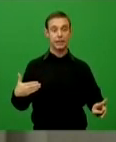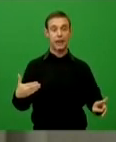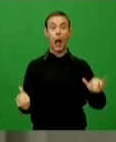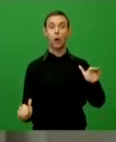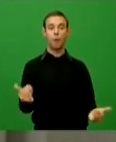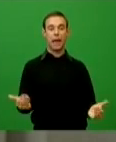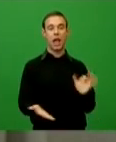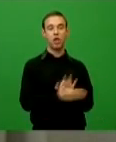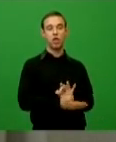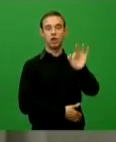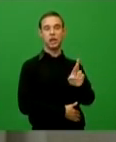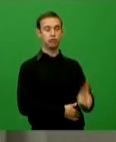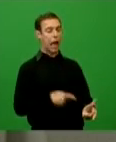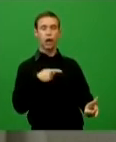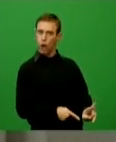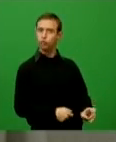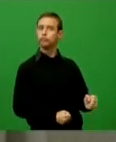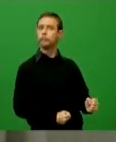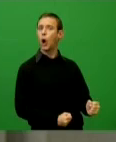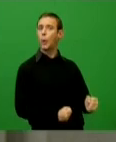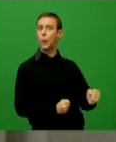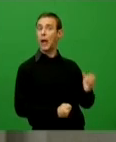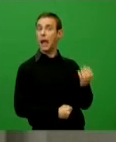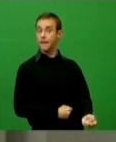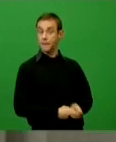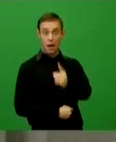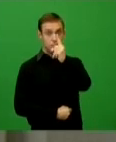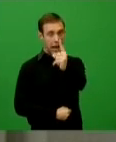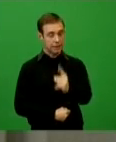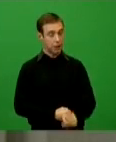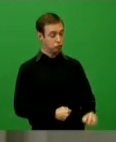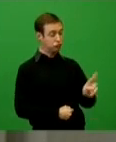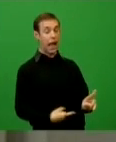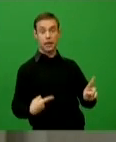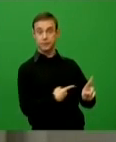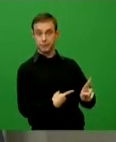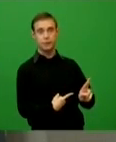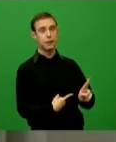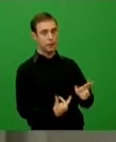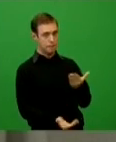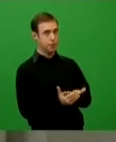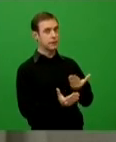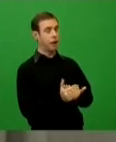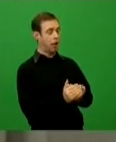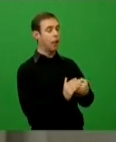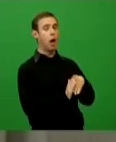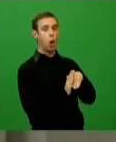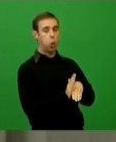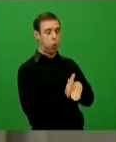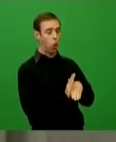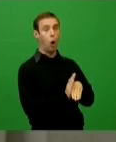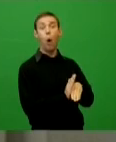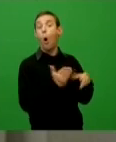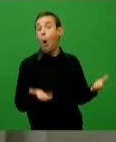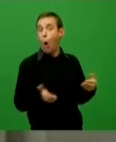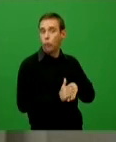assumption in the forecast. However, the rand is likely to react further to unfolding